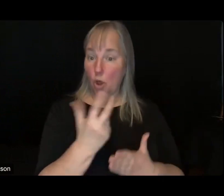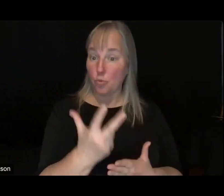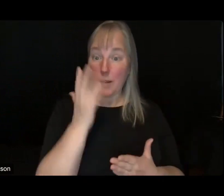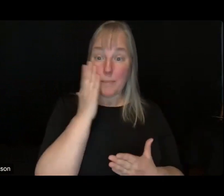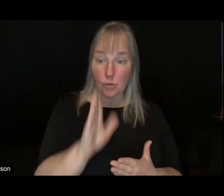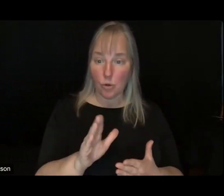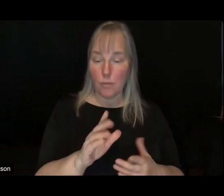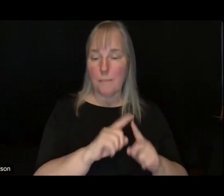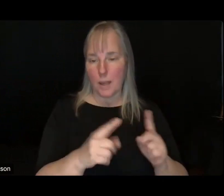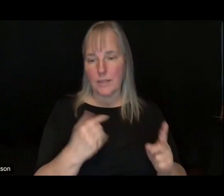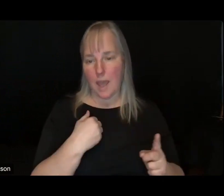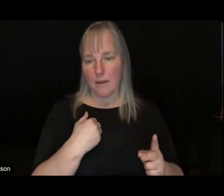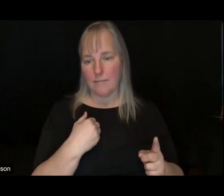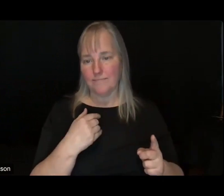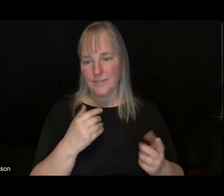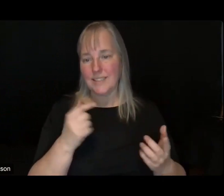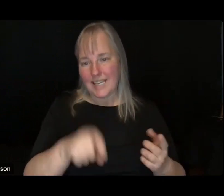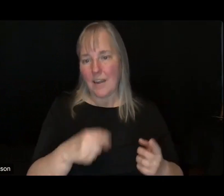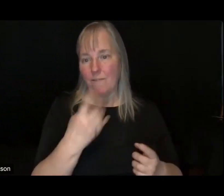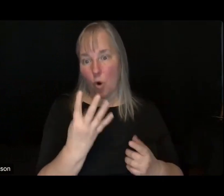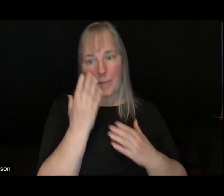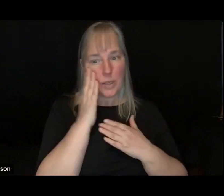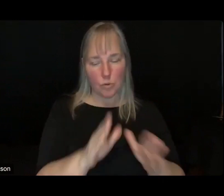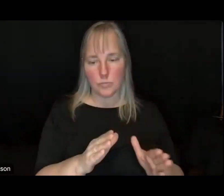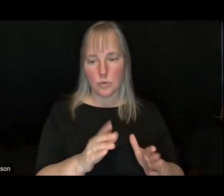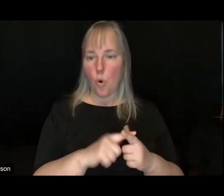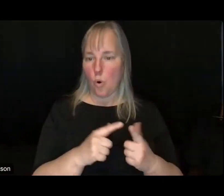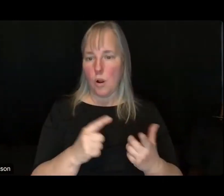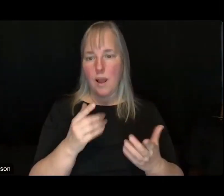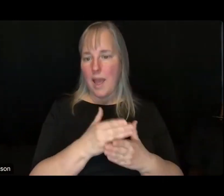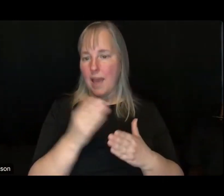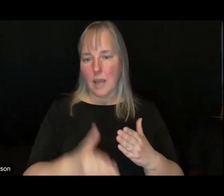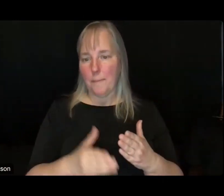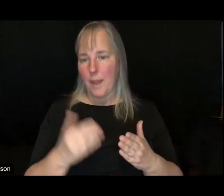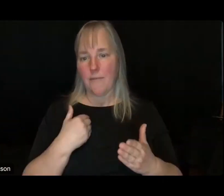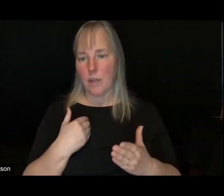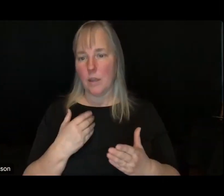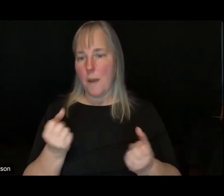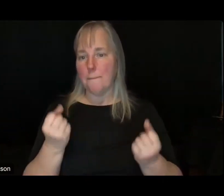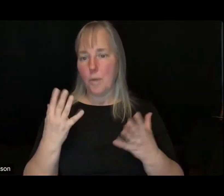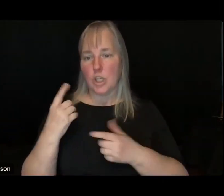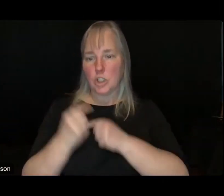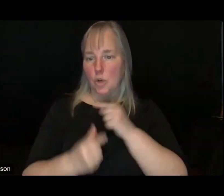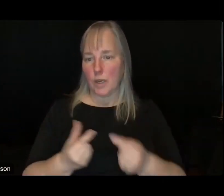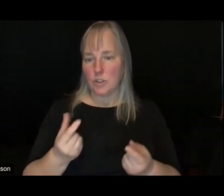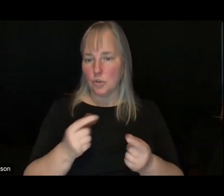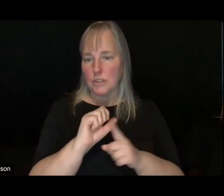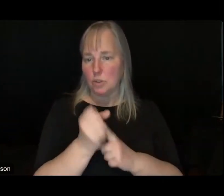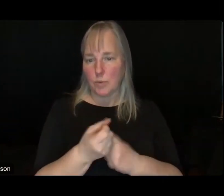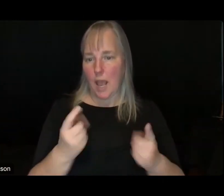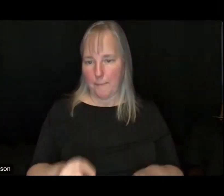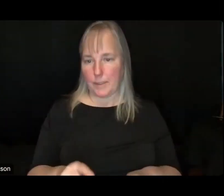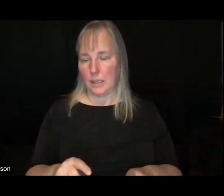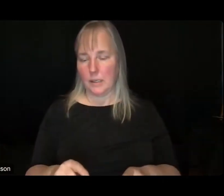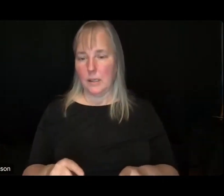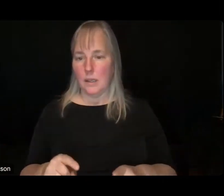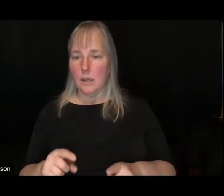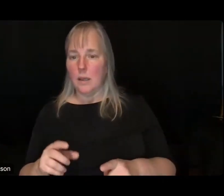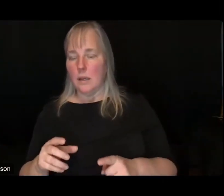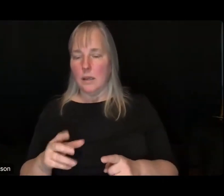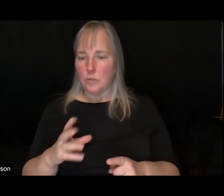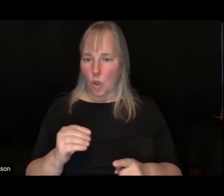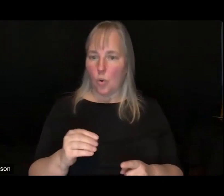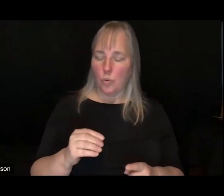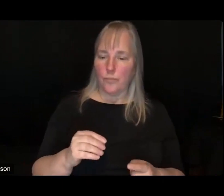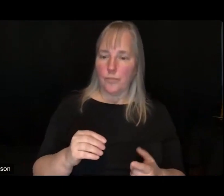person moving it, like a multi-family situation, multi-generational situations happening. And some of the last, I would say, in